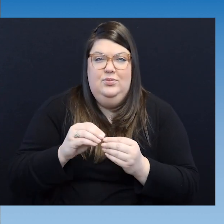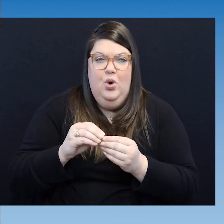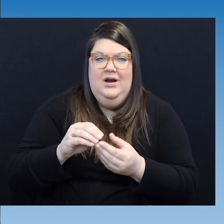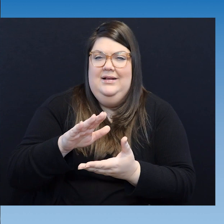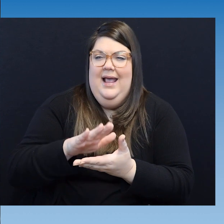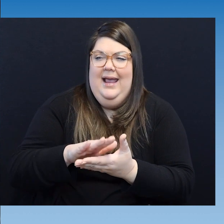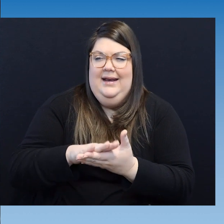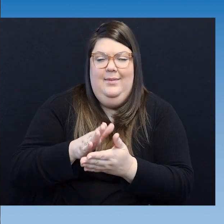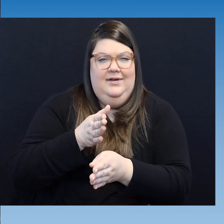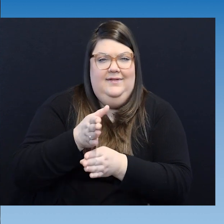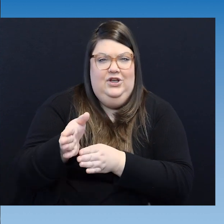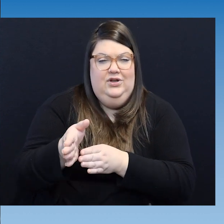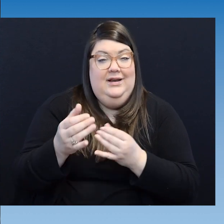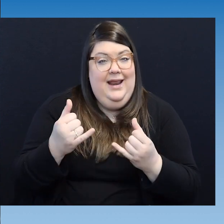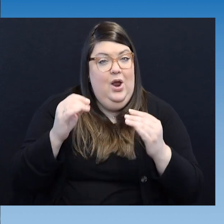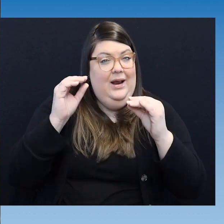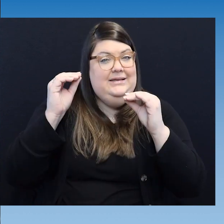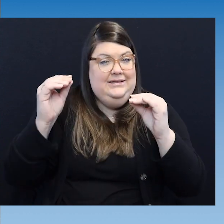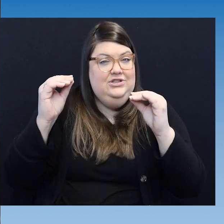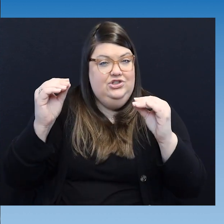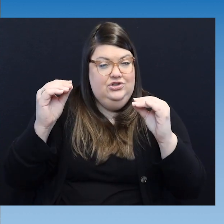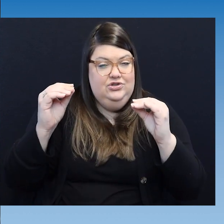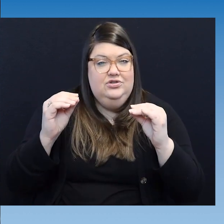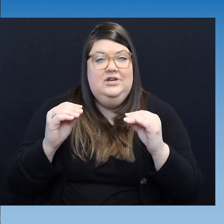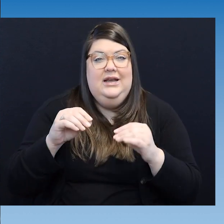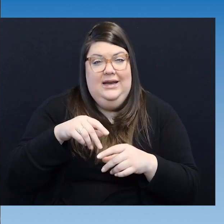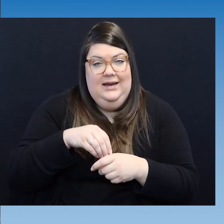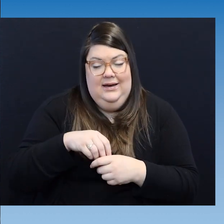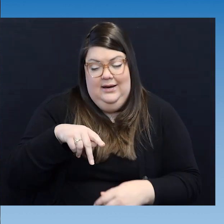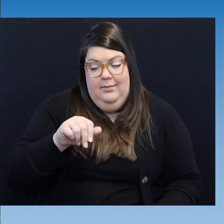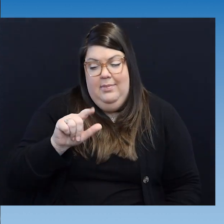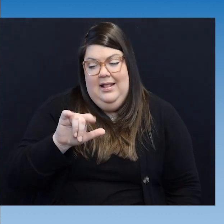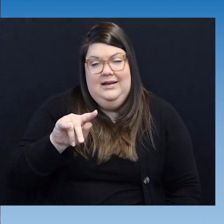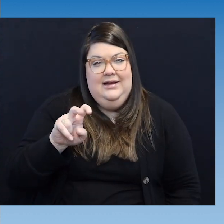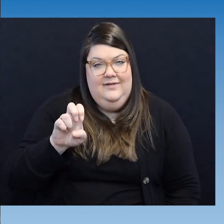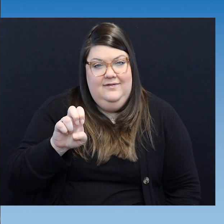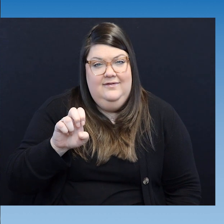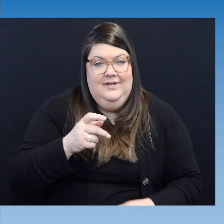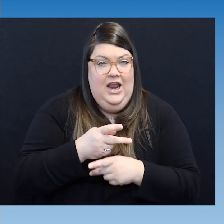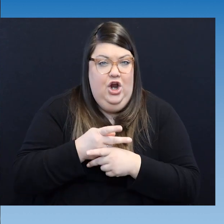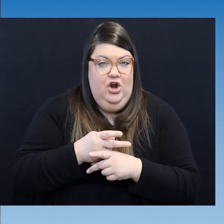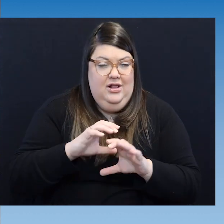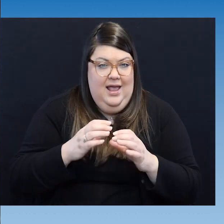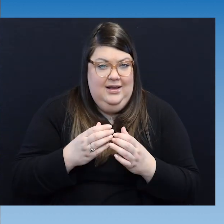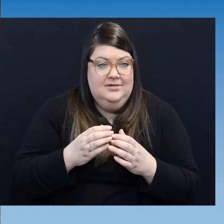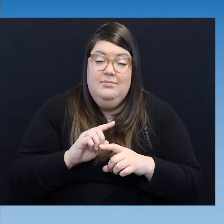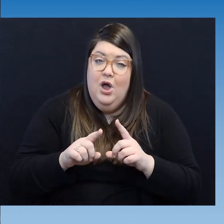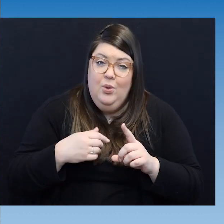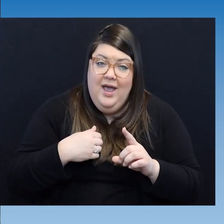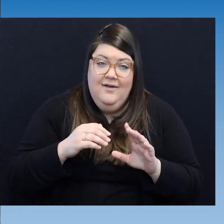where I now teach in a palliative care class. Although, you know, we have some